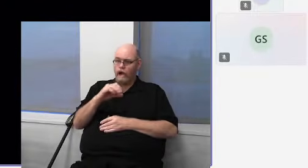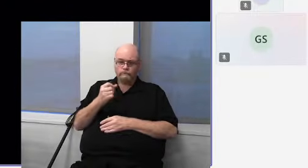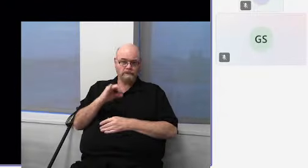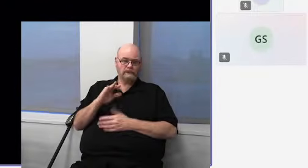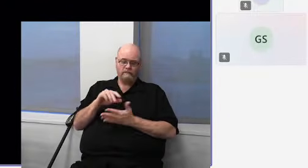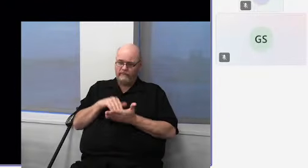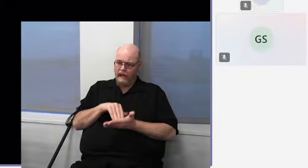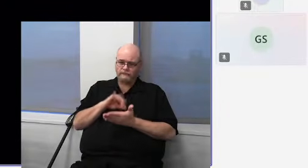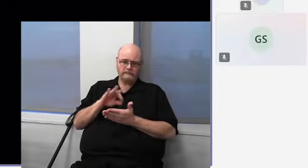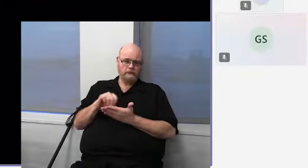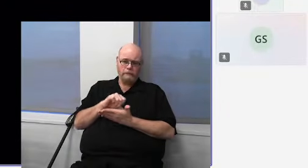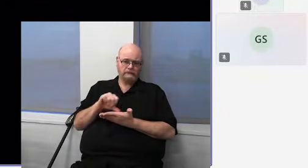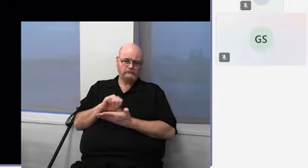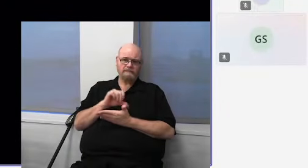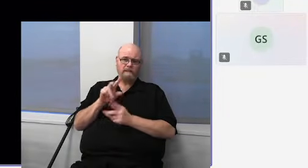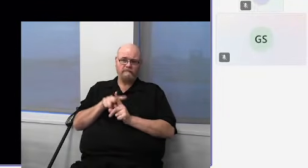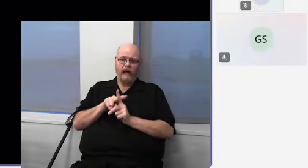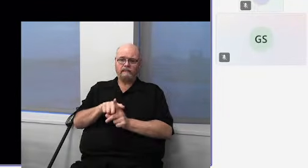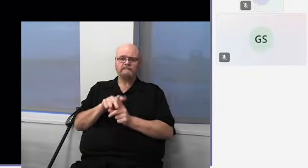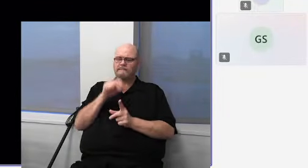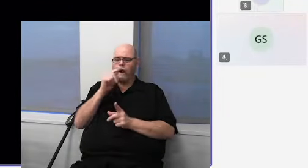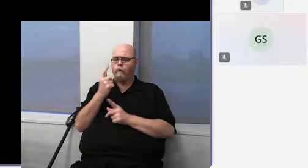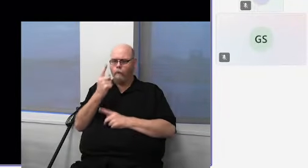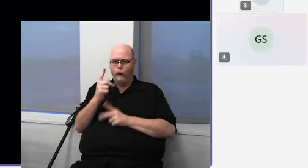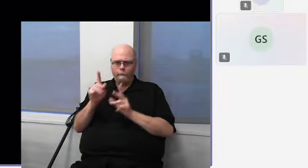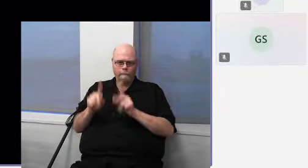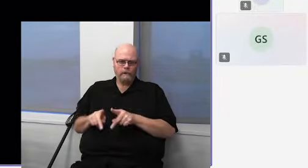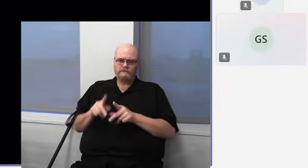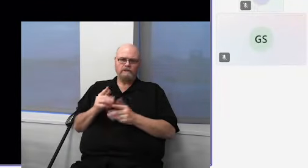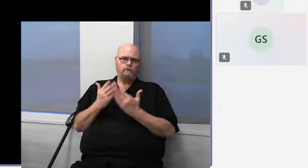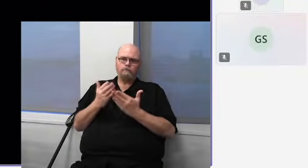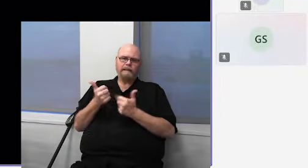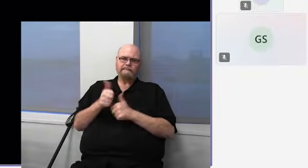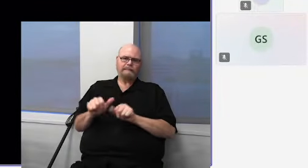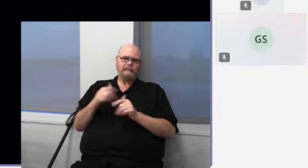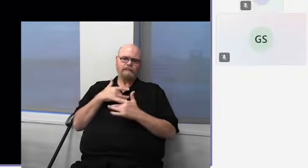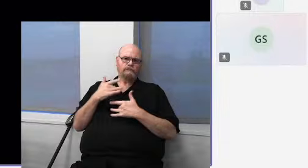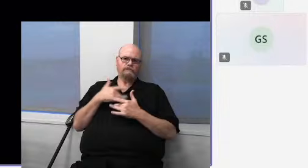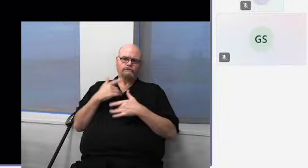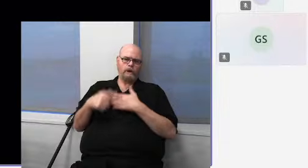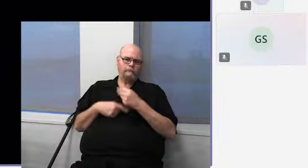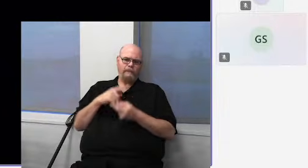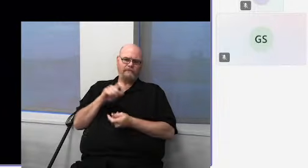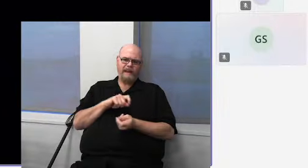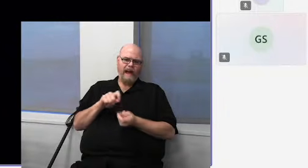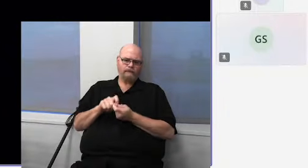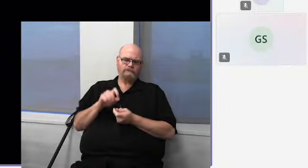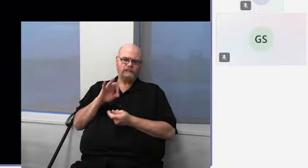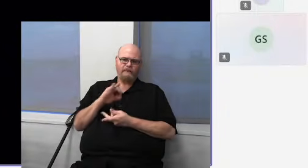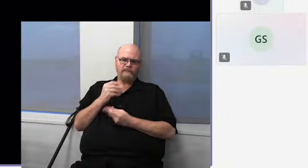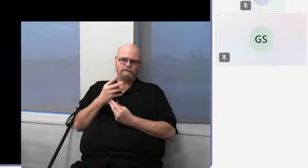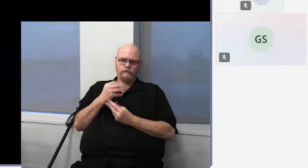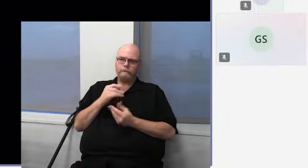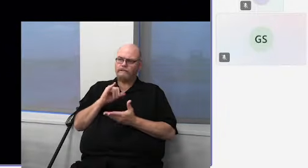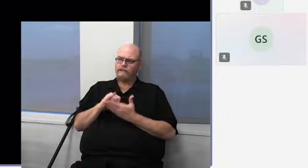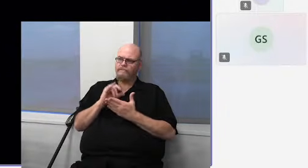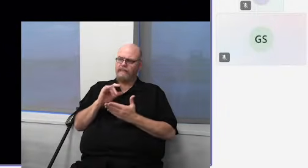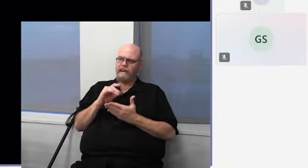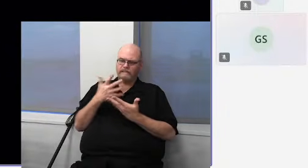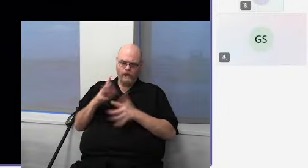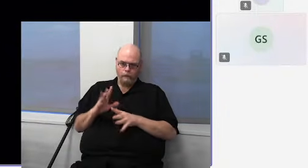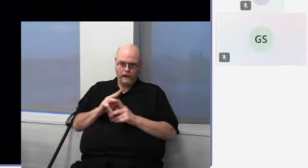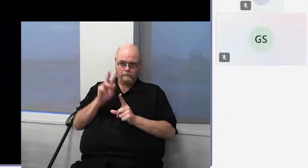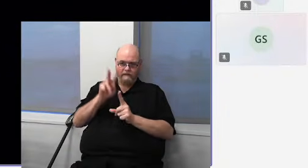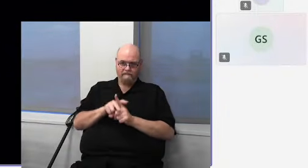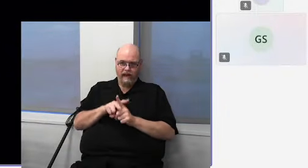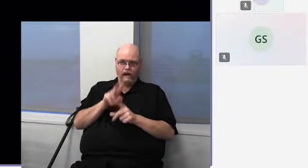or thousands of pages of filings, not one party has raised any concern on the accuracy of the